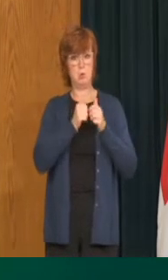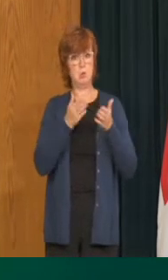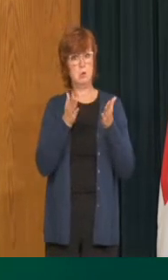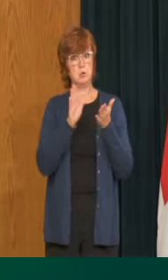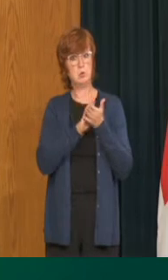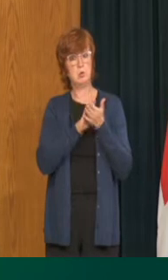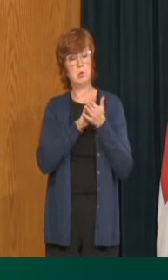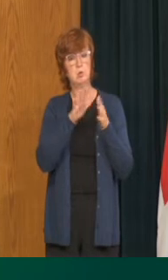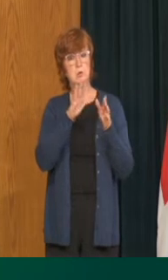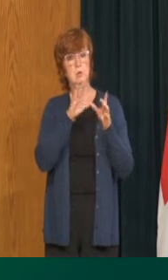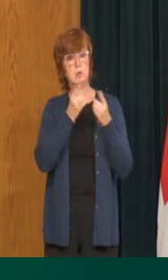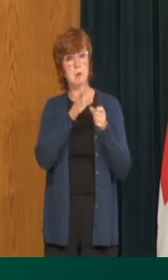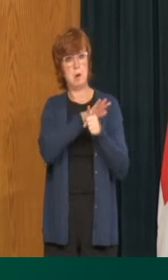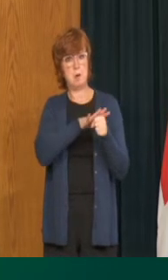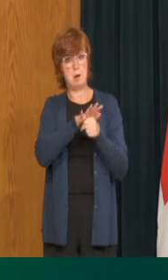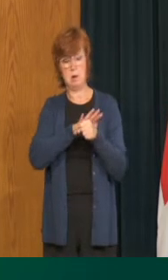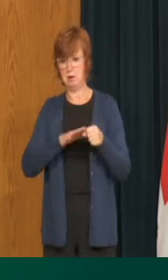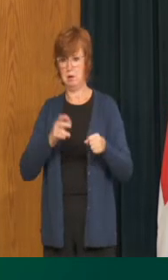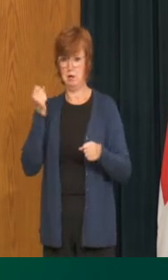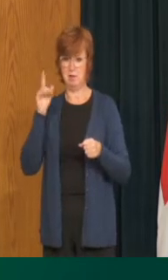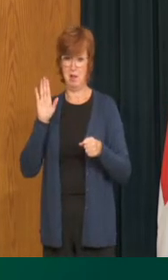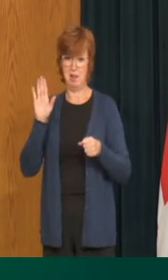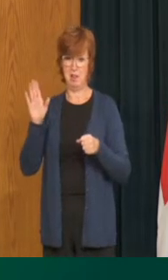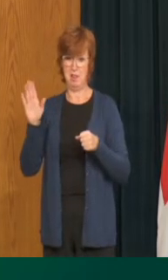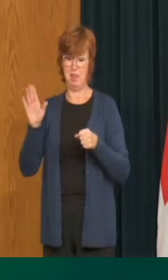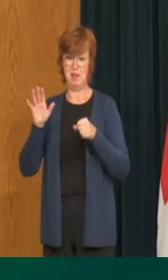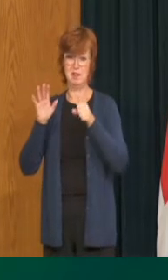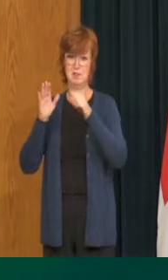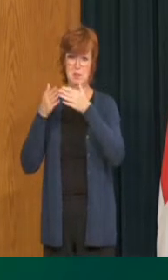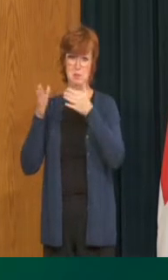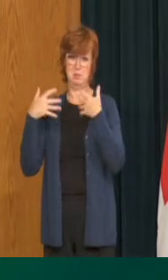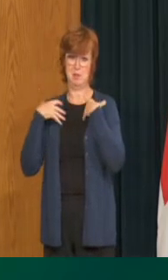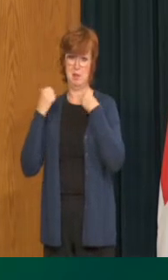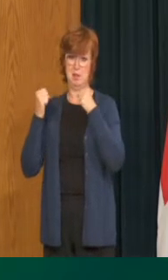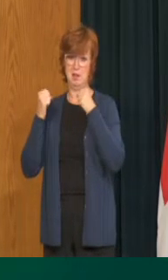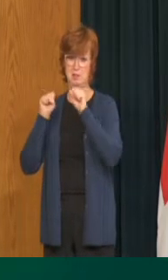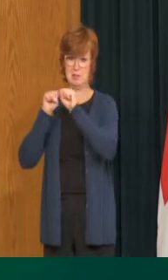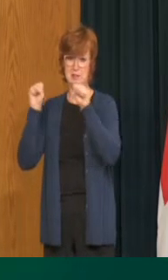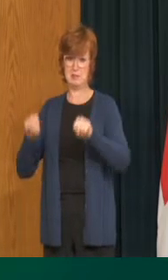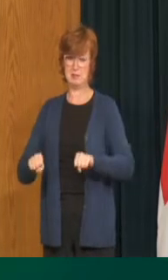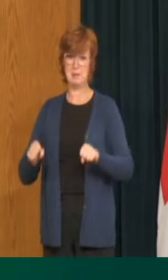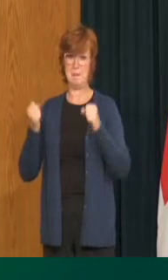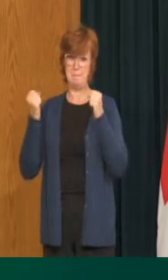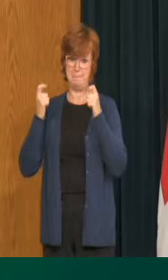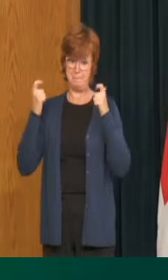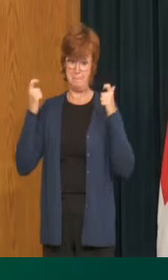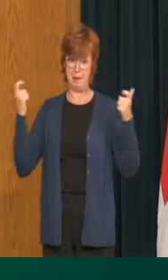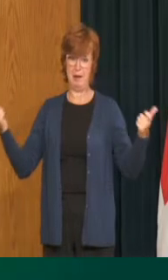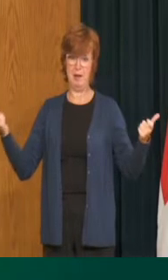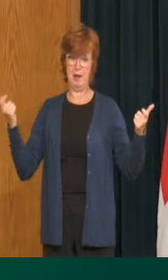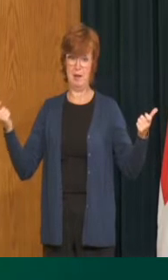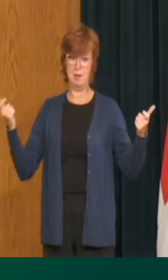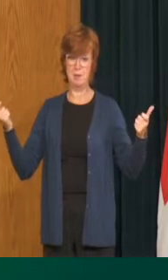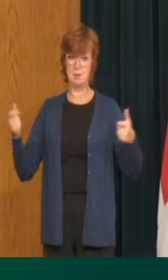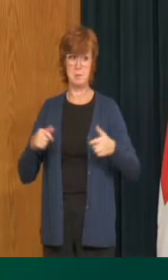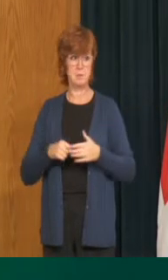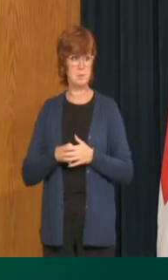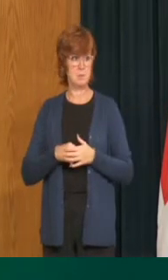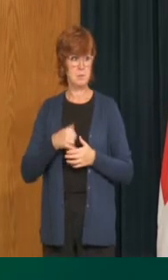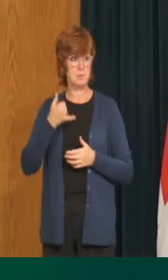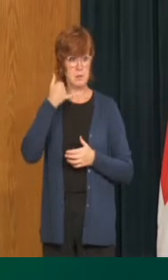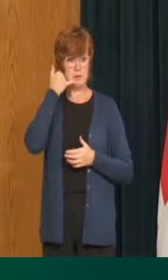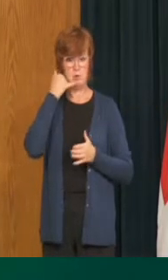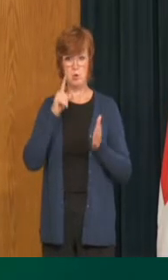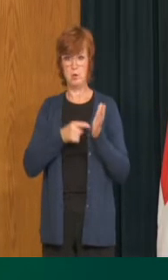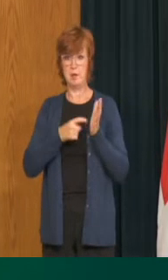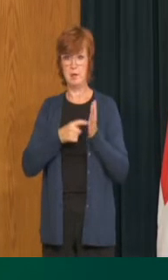it's a very large system in terms of the communications. Ultimately is now going out not just